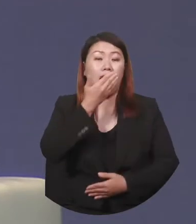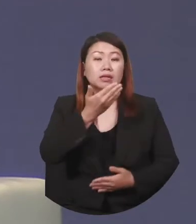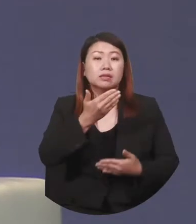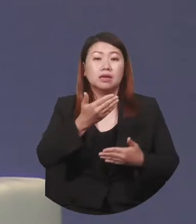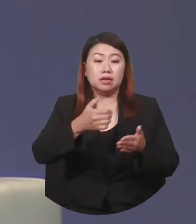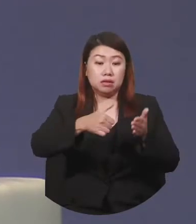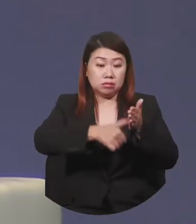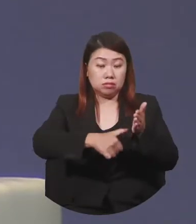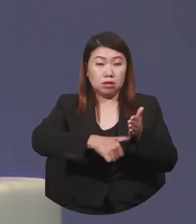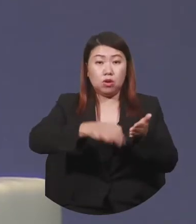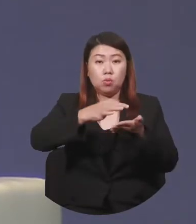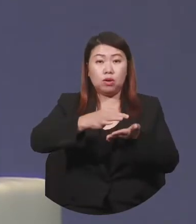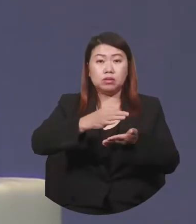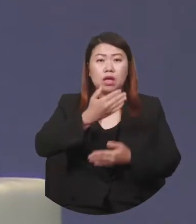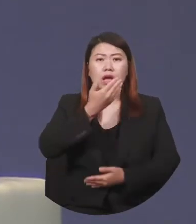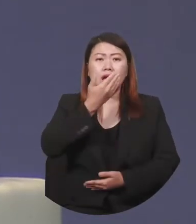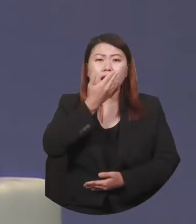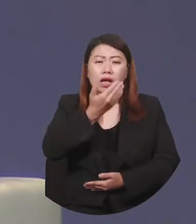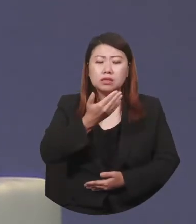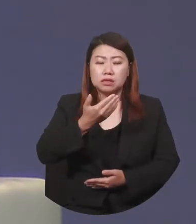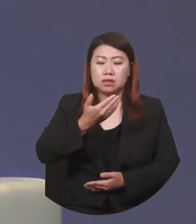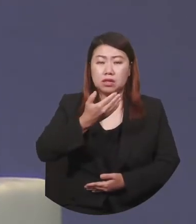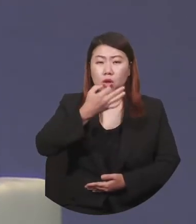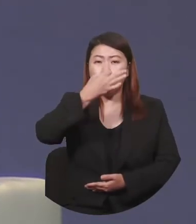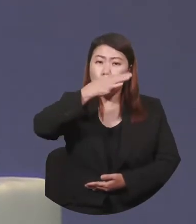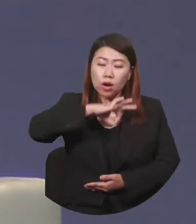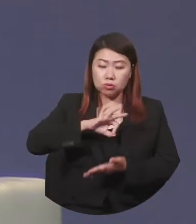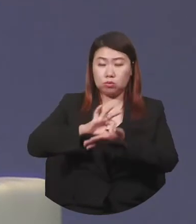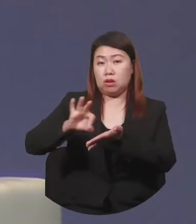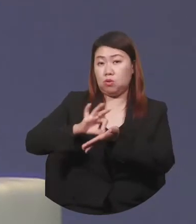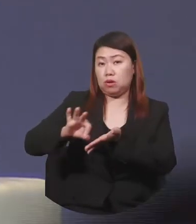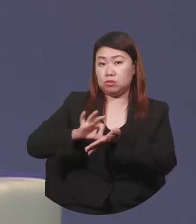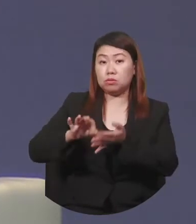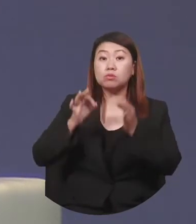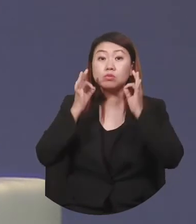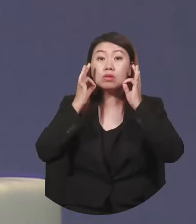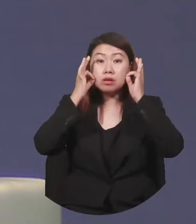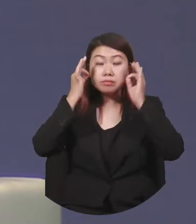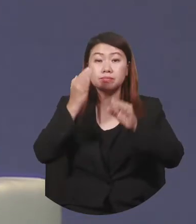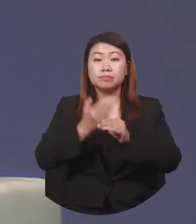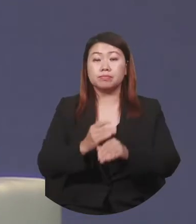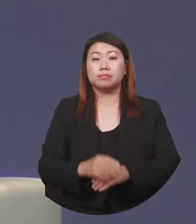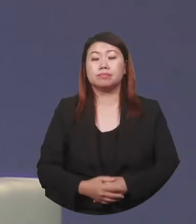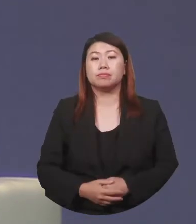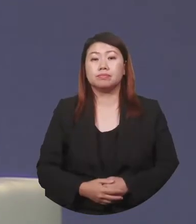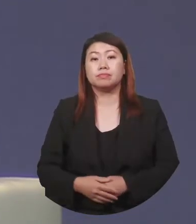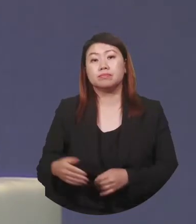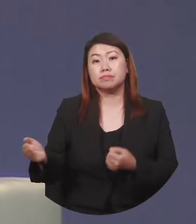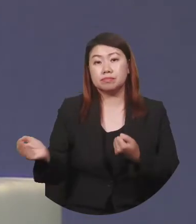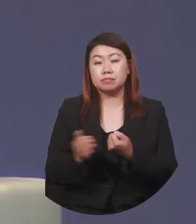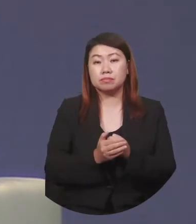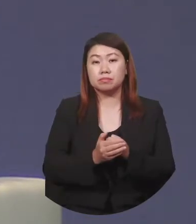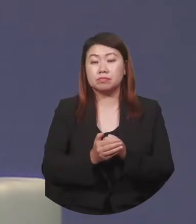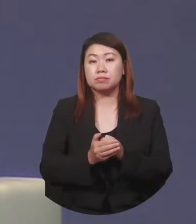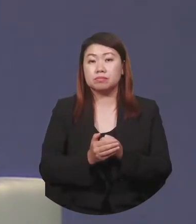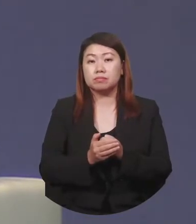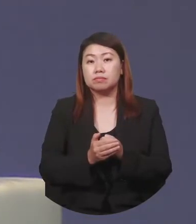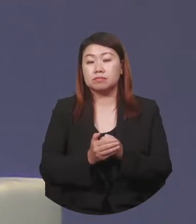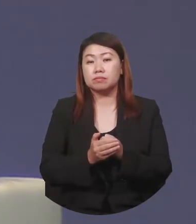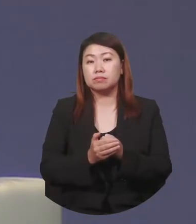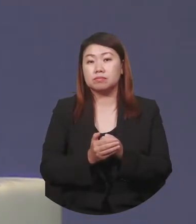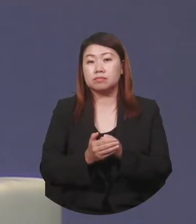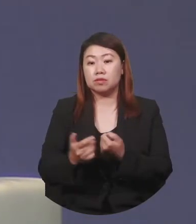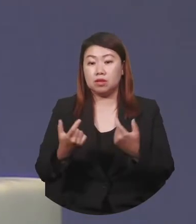effective and efficiently. So this is, we try to overcome this challenge, overcome the burden, overcome